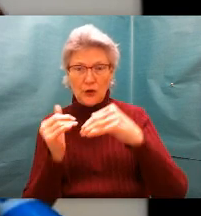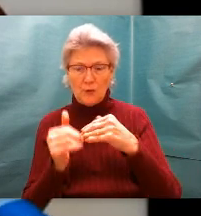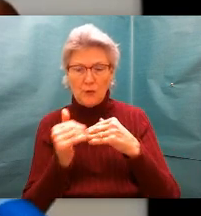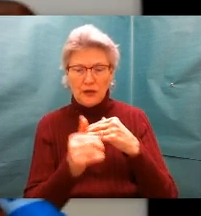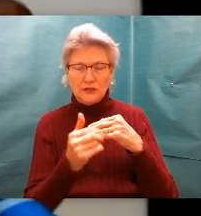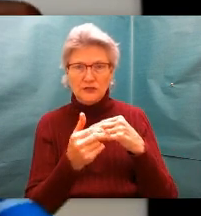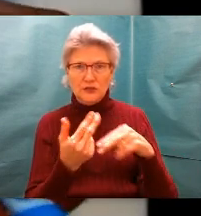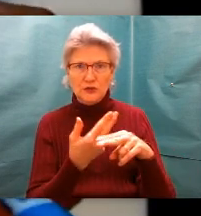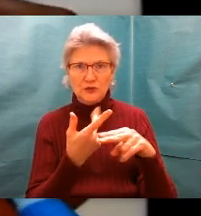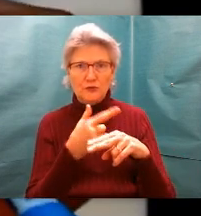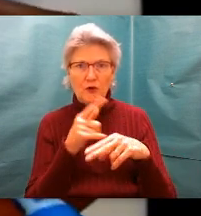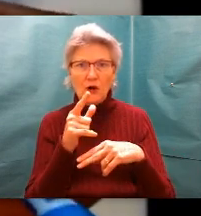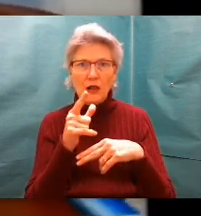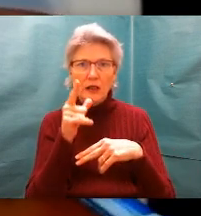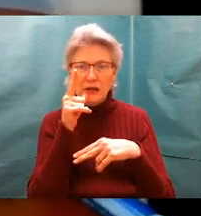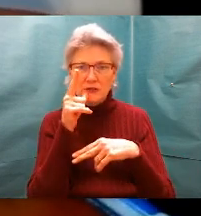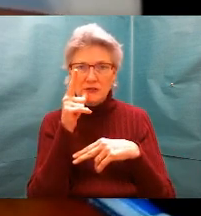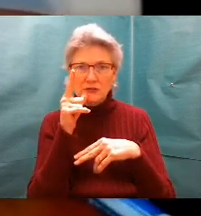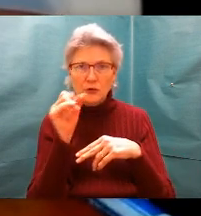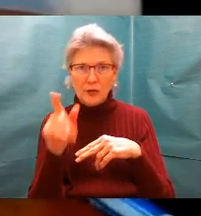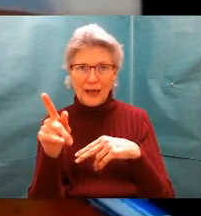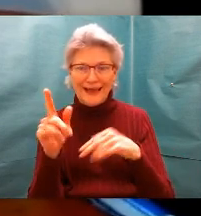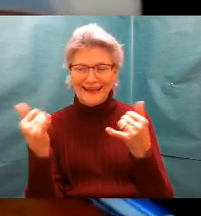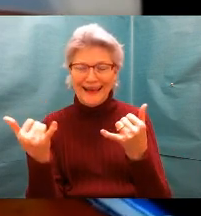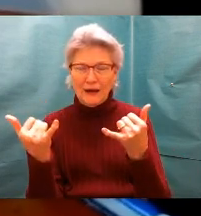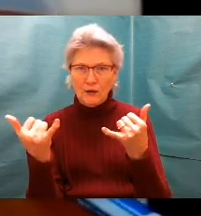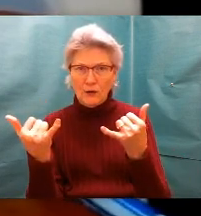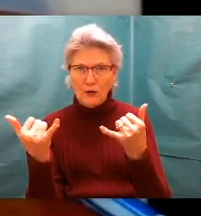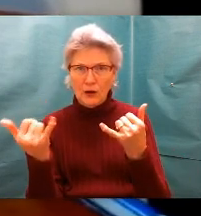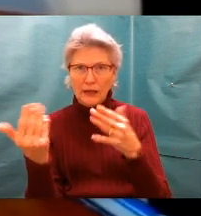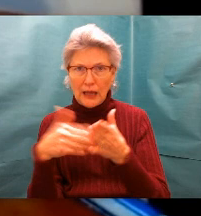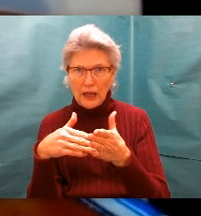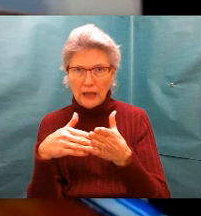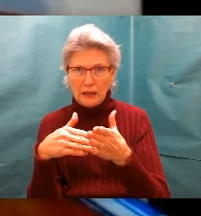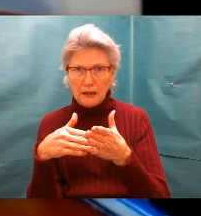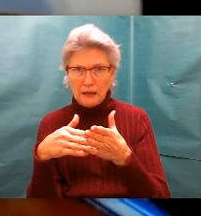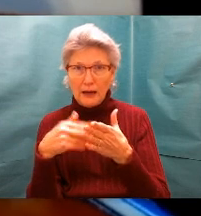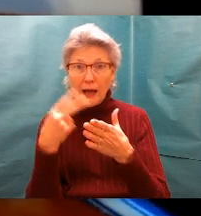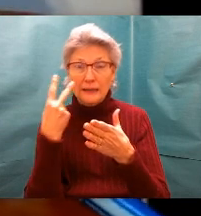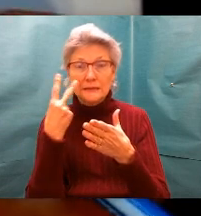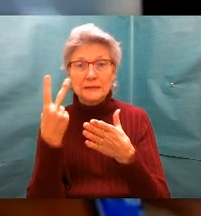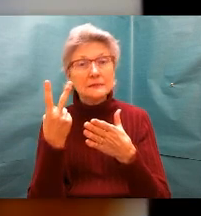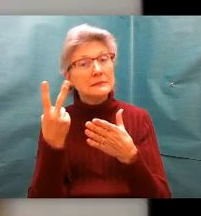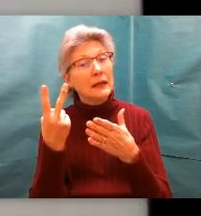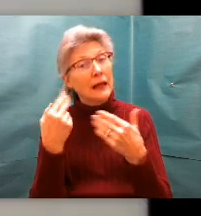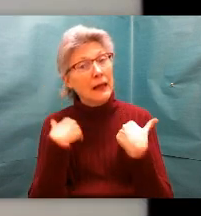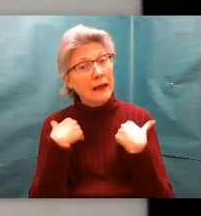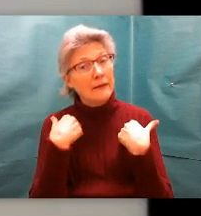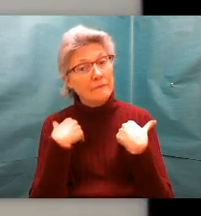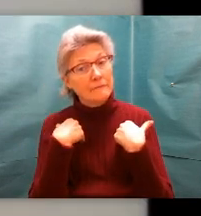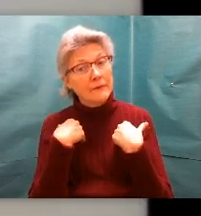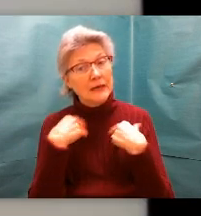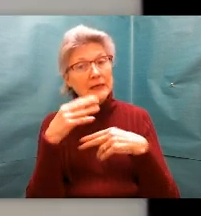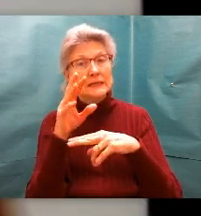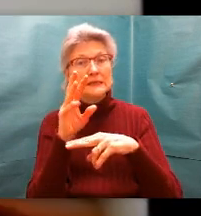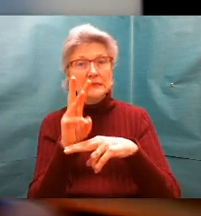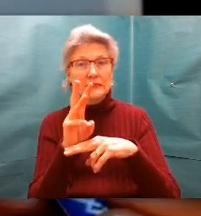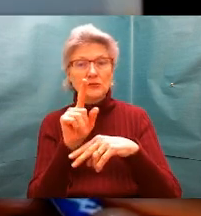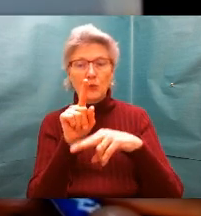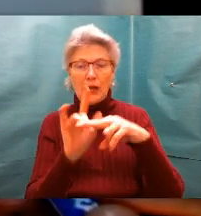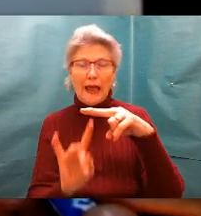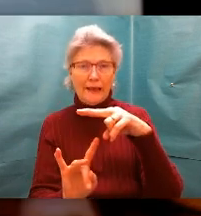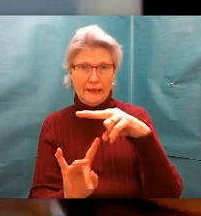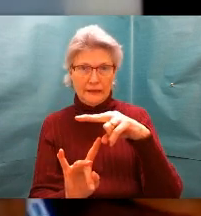used for lunch. And now, again, I see that I have 6